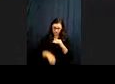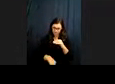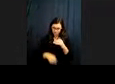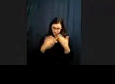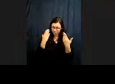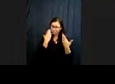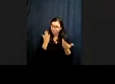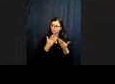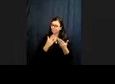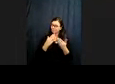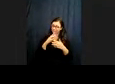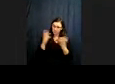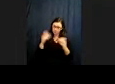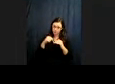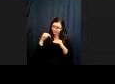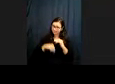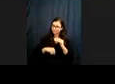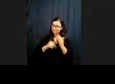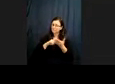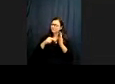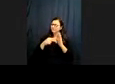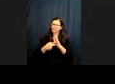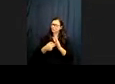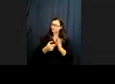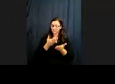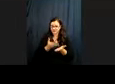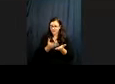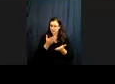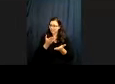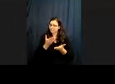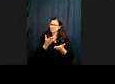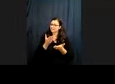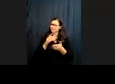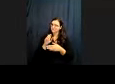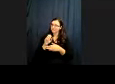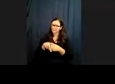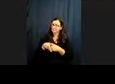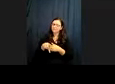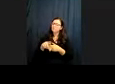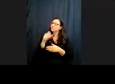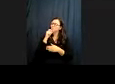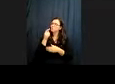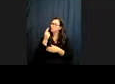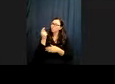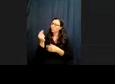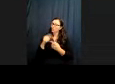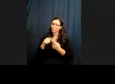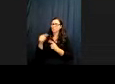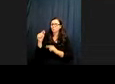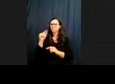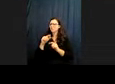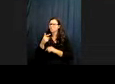deep, the definition, its fact, the leap. Don't go to geology,